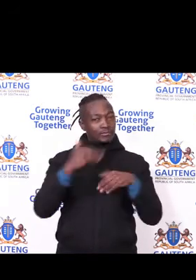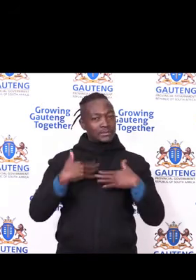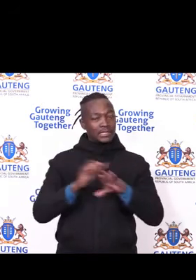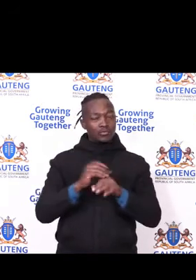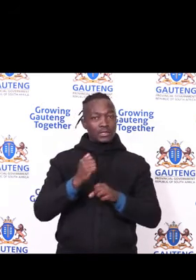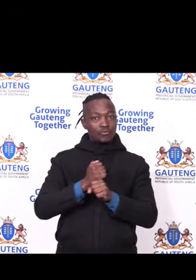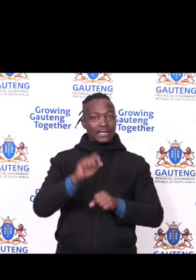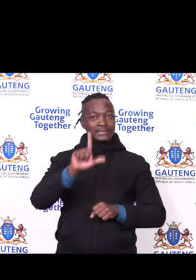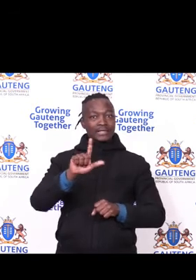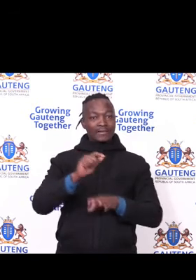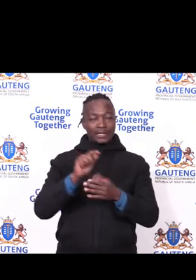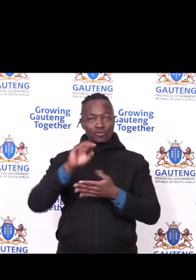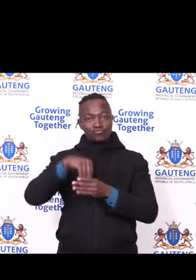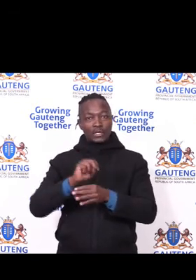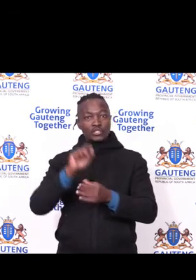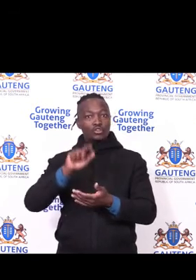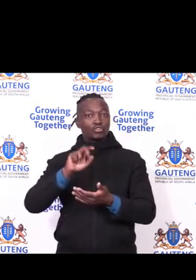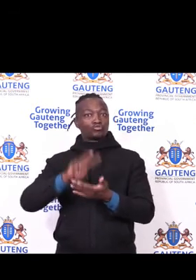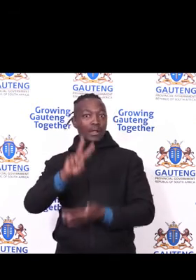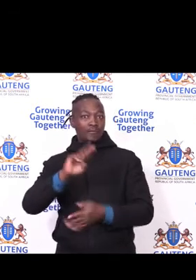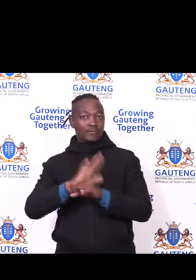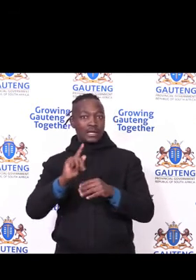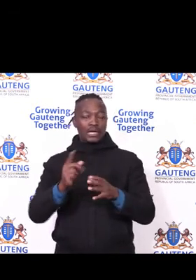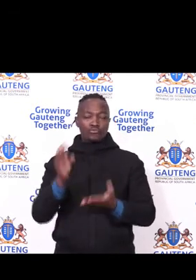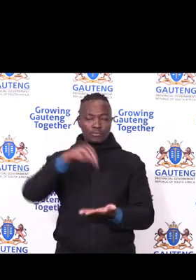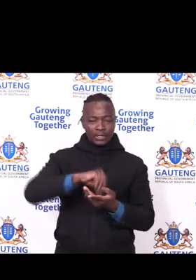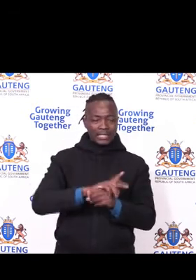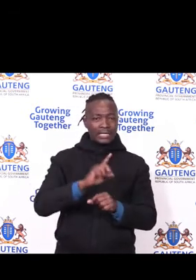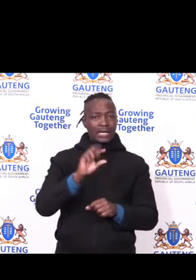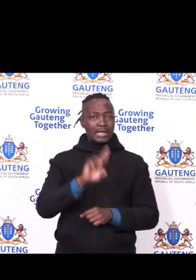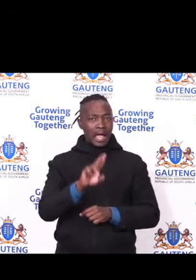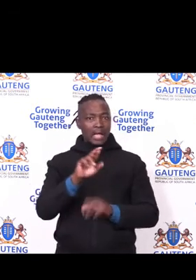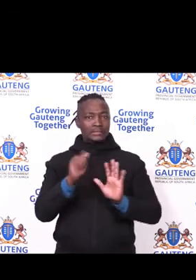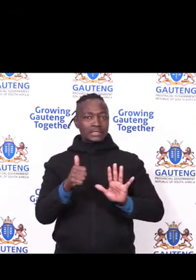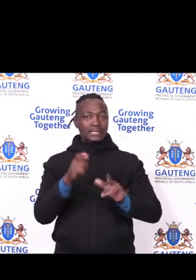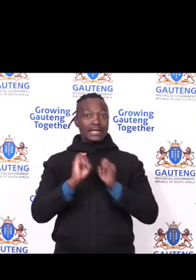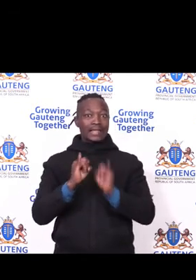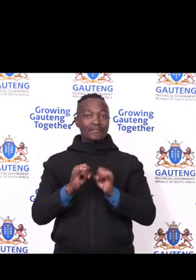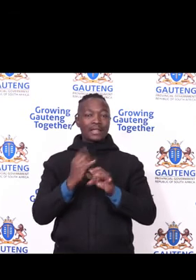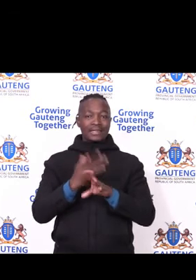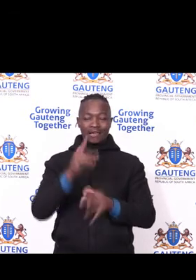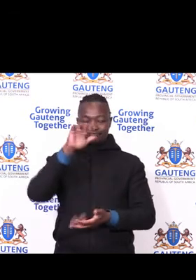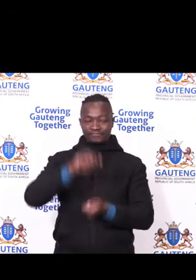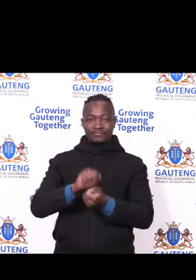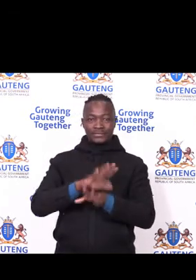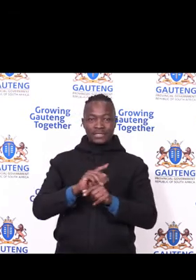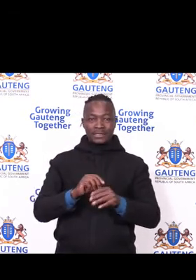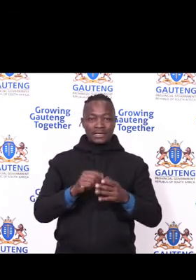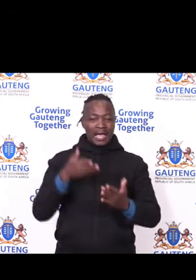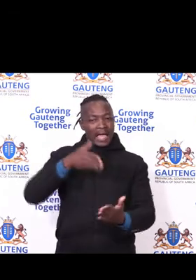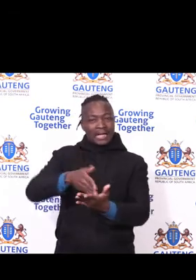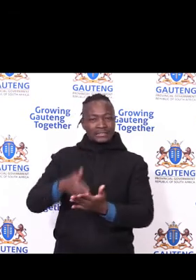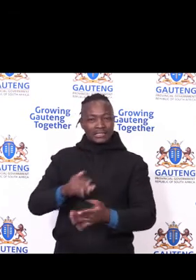12. We brought grade R, grade 6, and grade 11. We've now consolidated the attendance registers of all